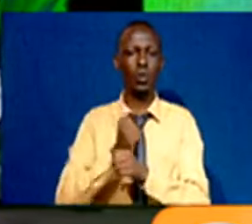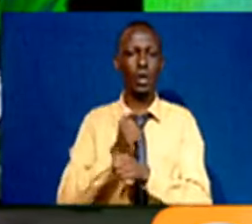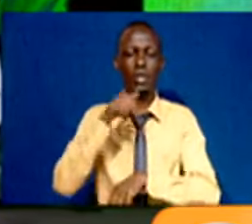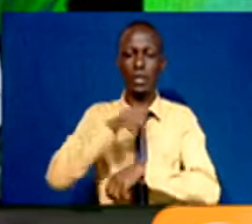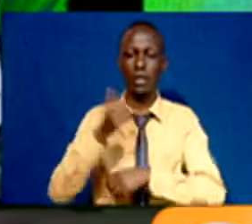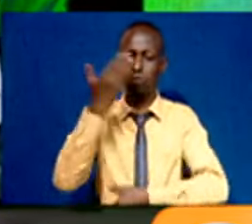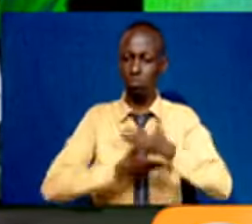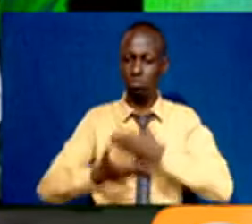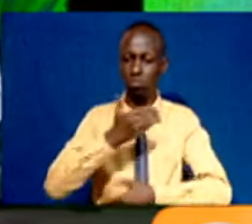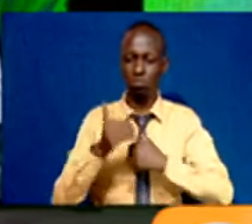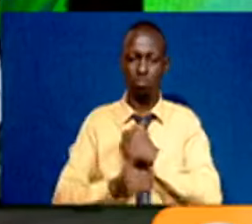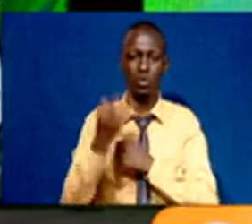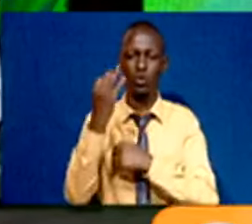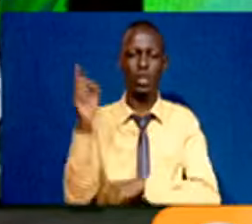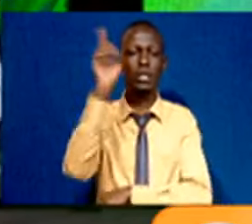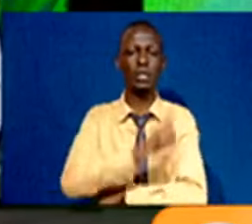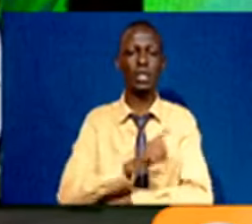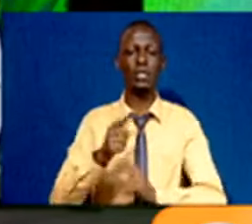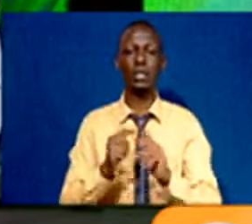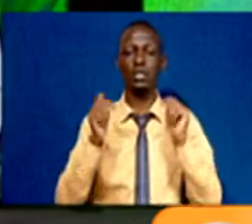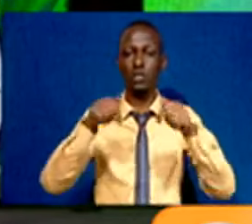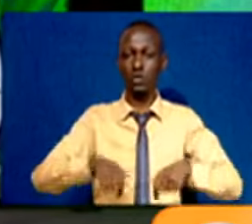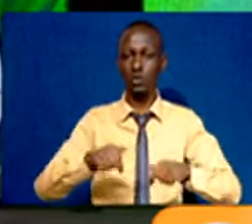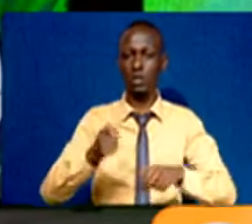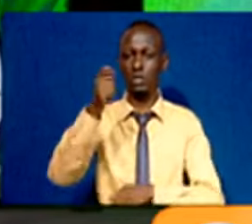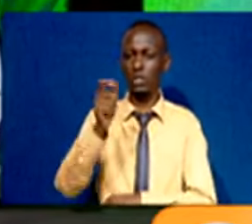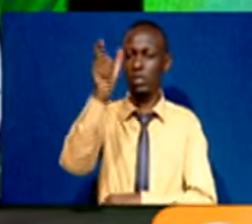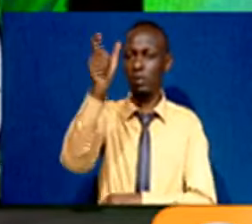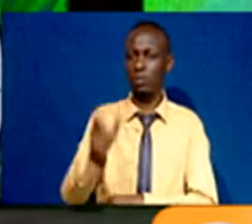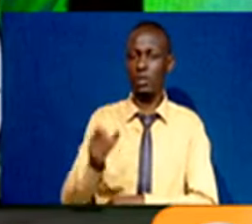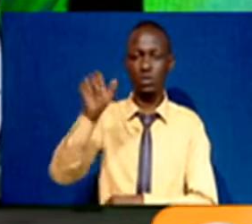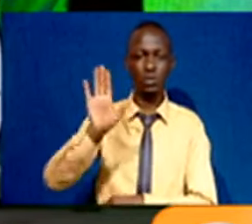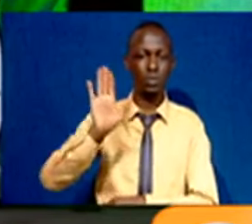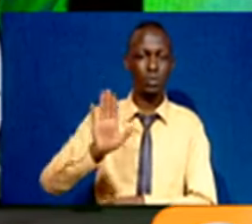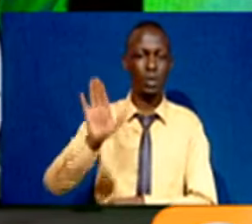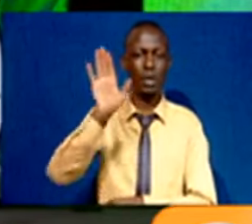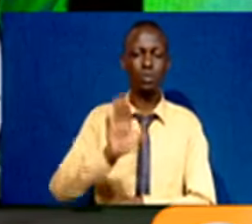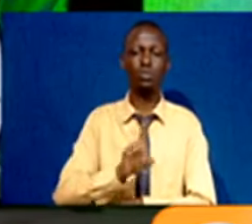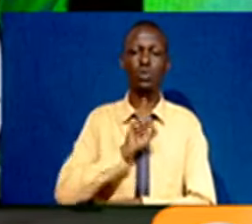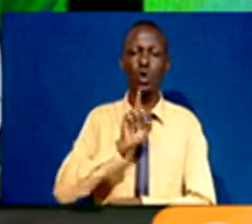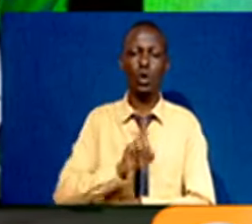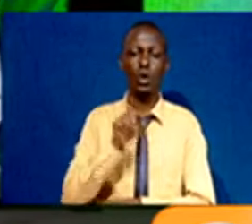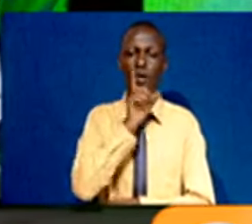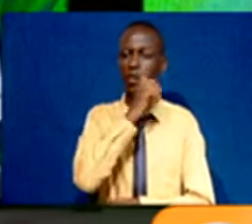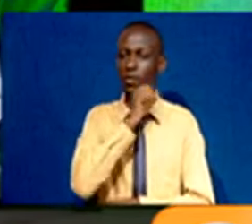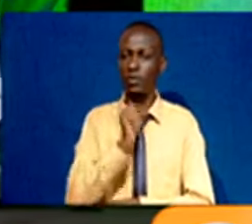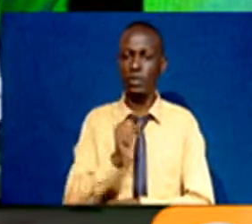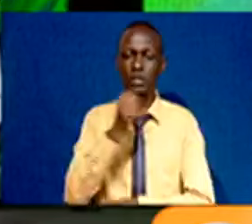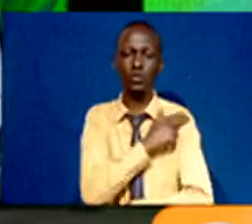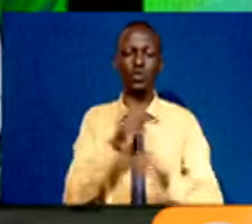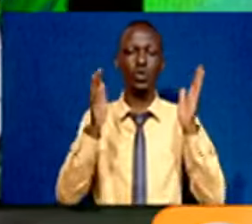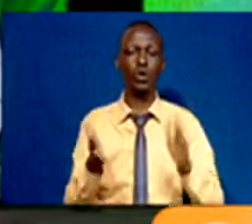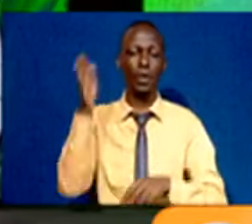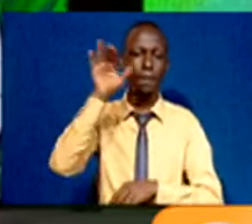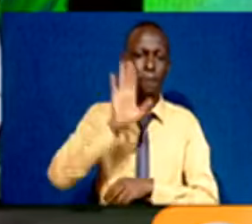period for another 30 days beginning today. Judge Byram Ongaya also extended an order directing doctors to